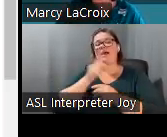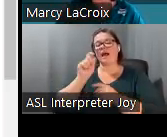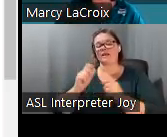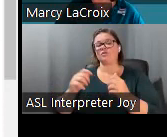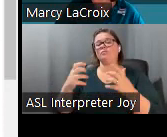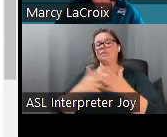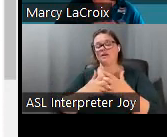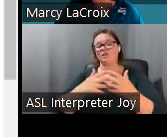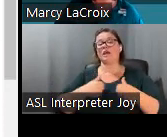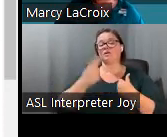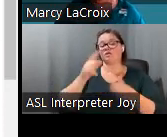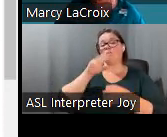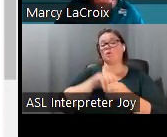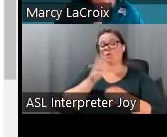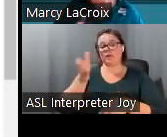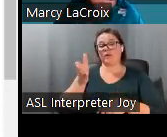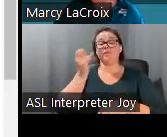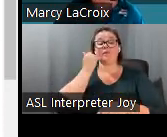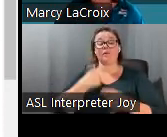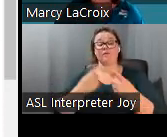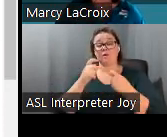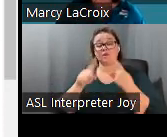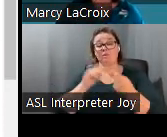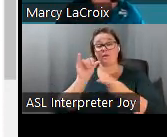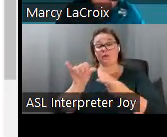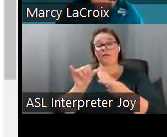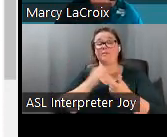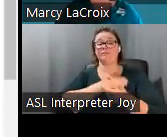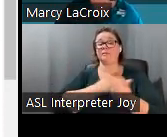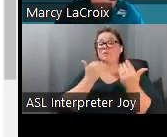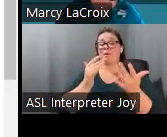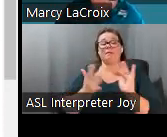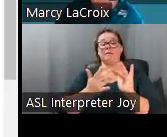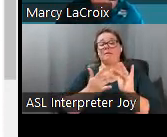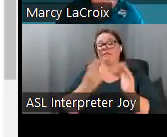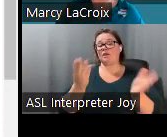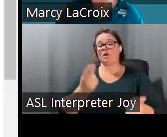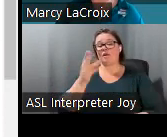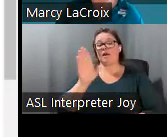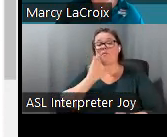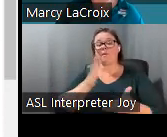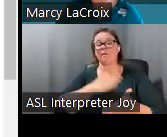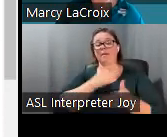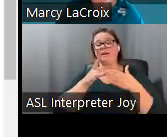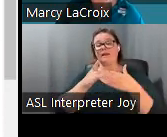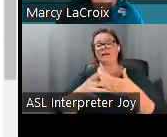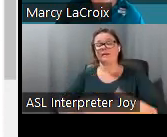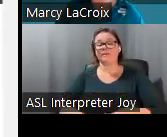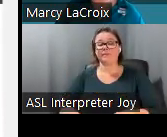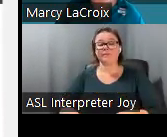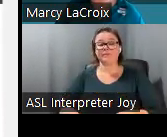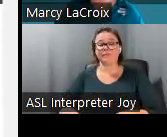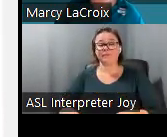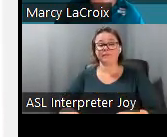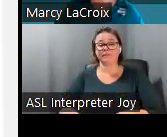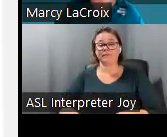you include in there. If you have questions about that, please feel free to give us a call at the hub. We'd be happy to guide you through that. And